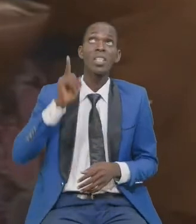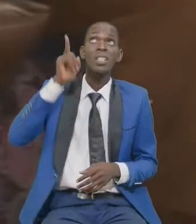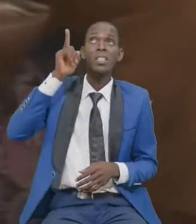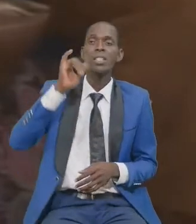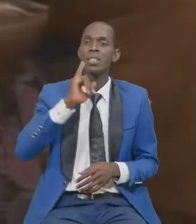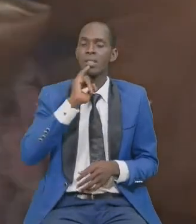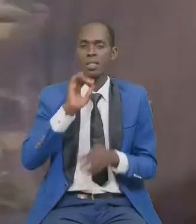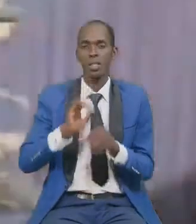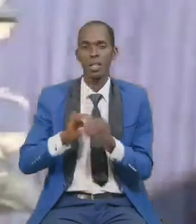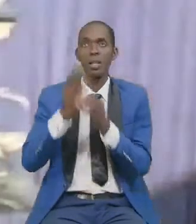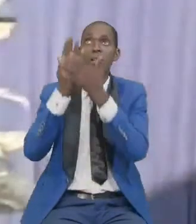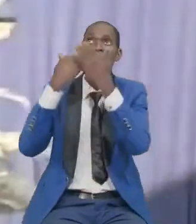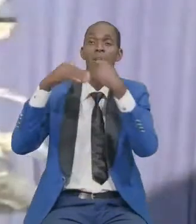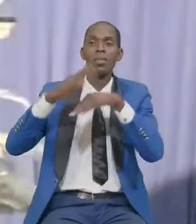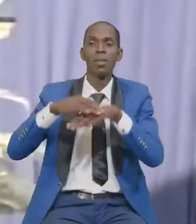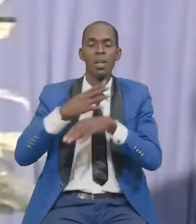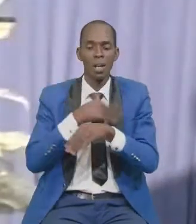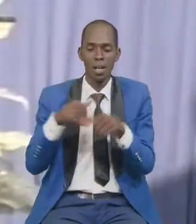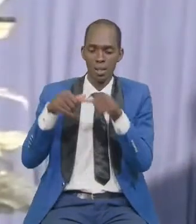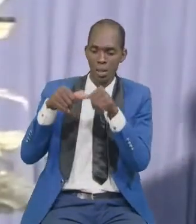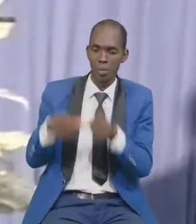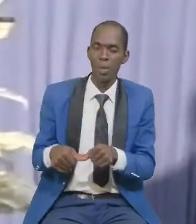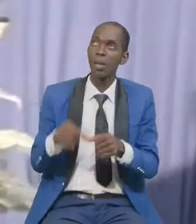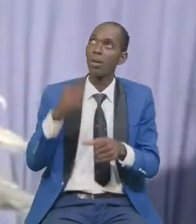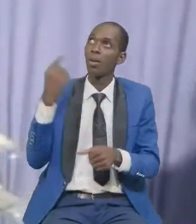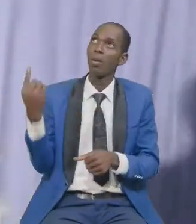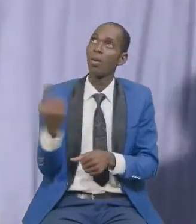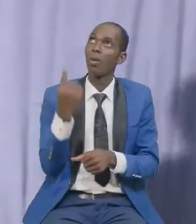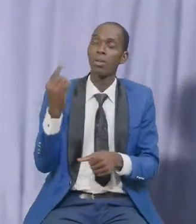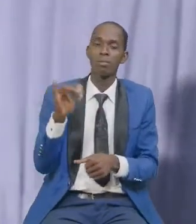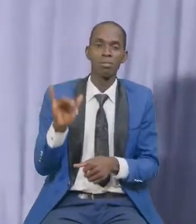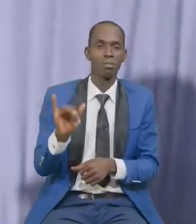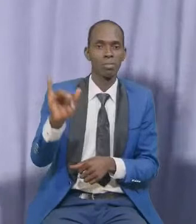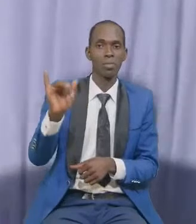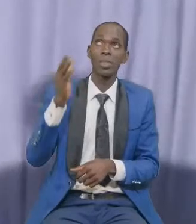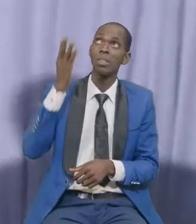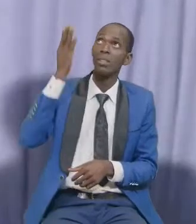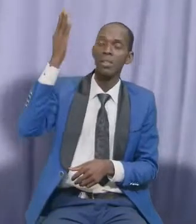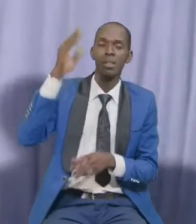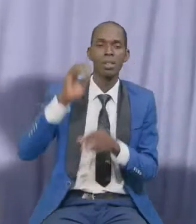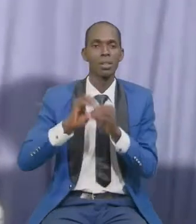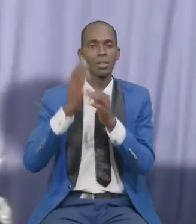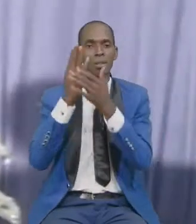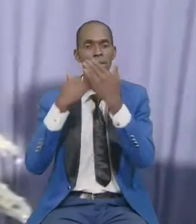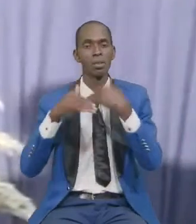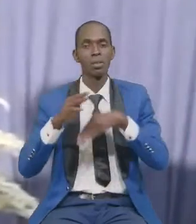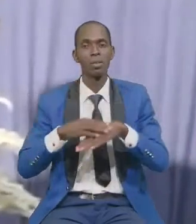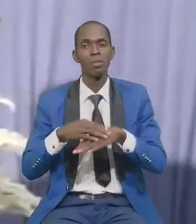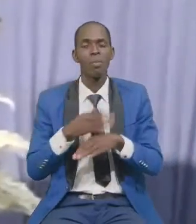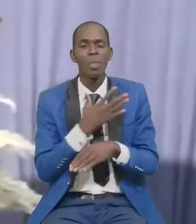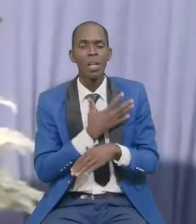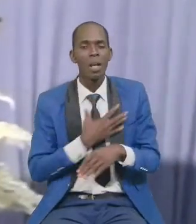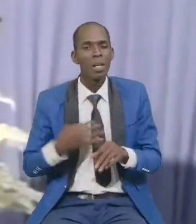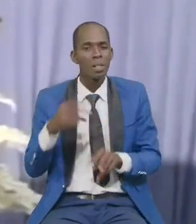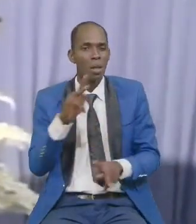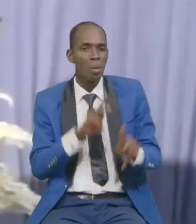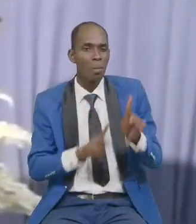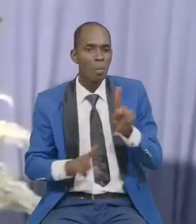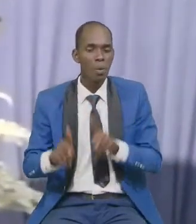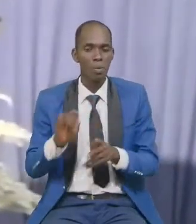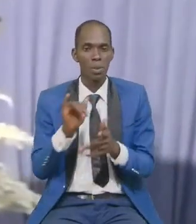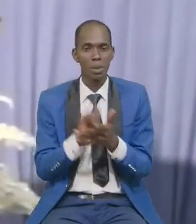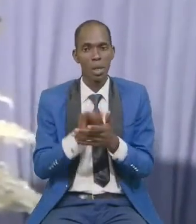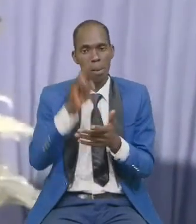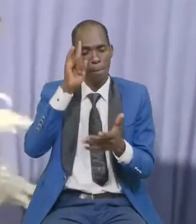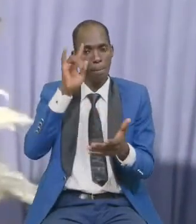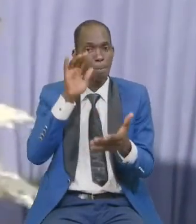heaven and abides forever, forever in heaven. And the people that believe on